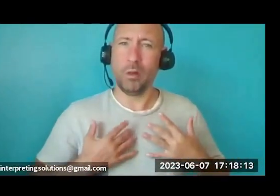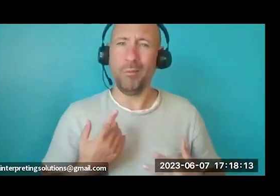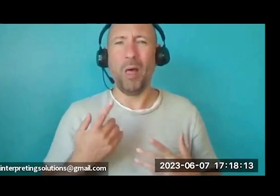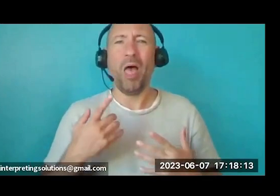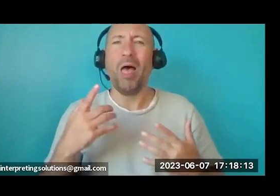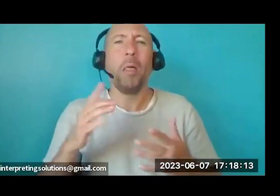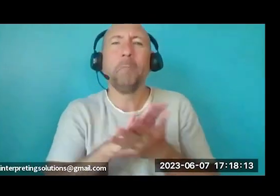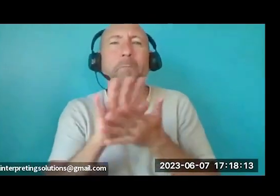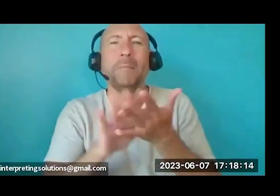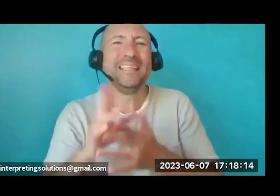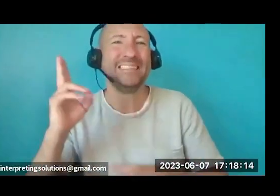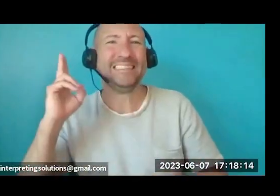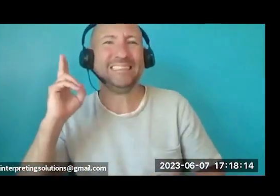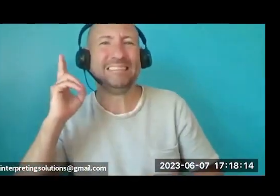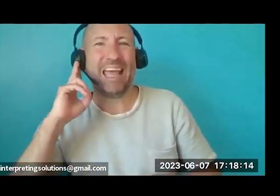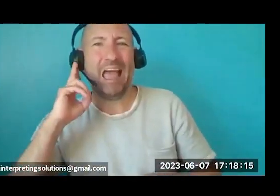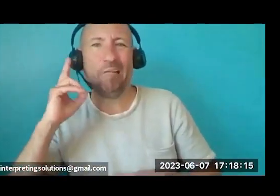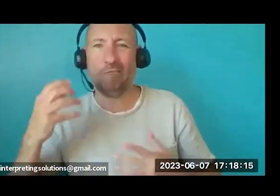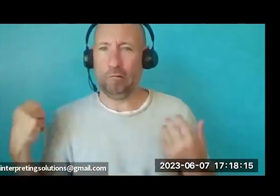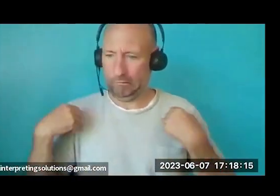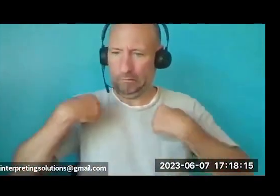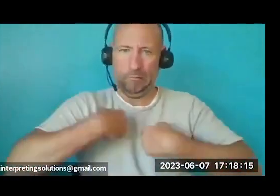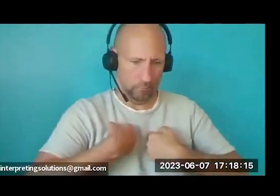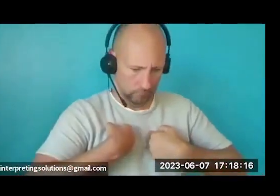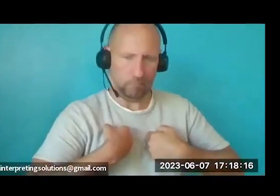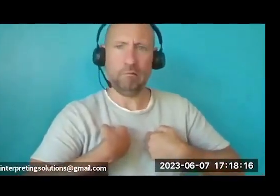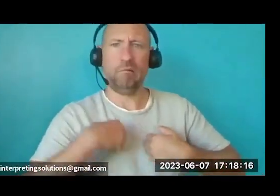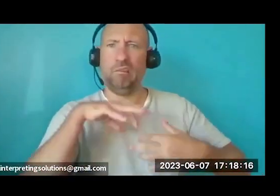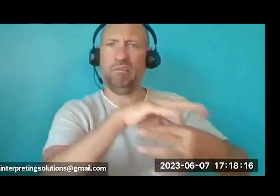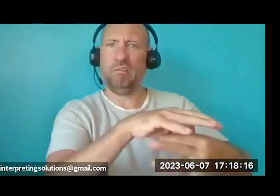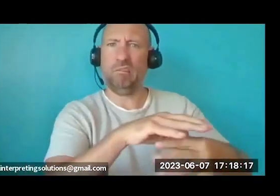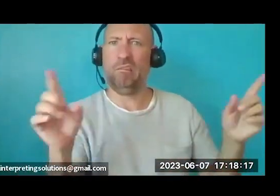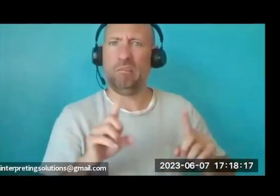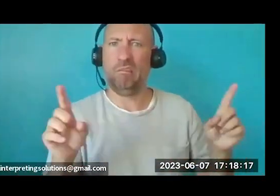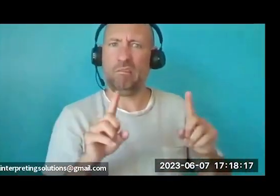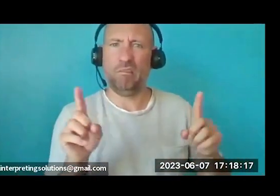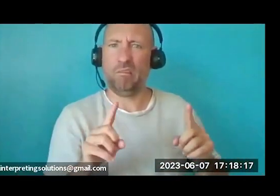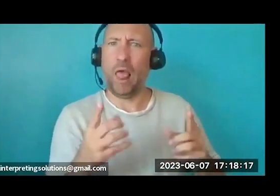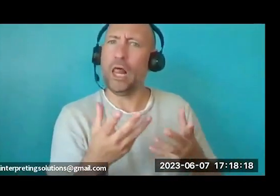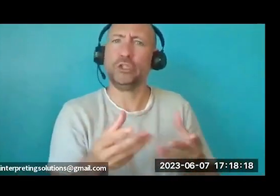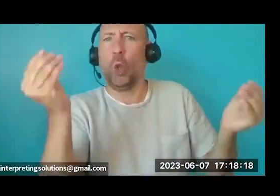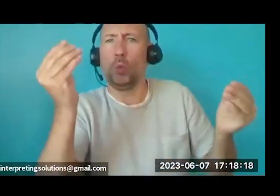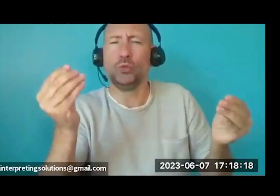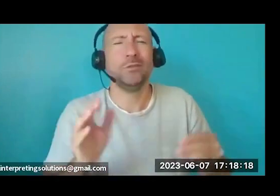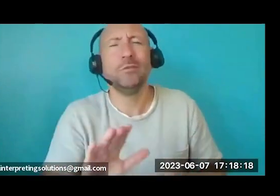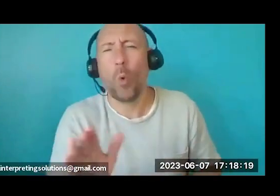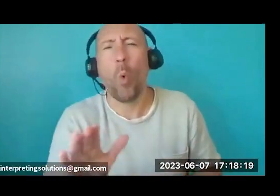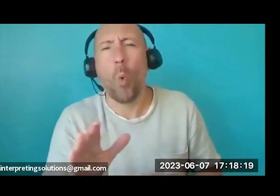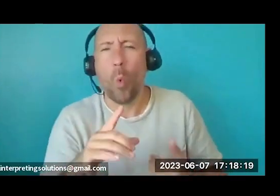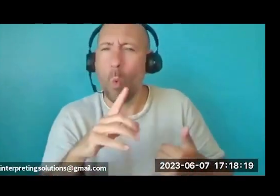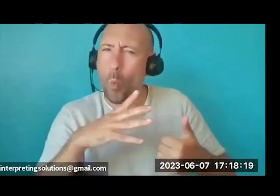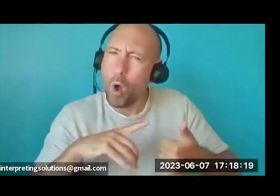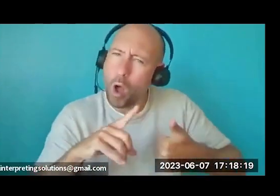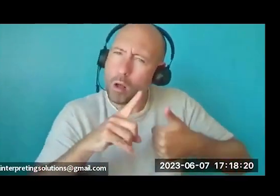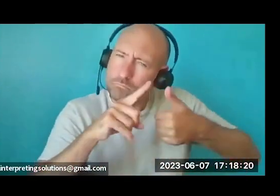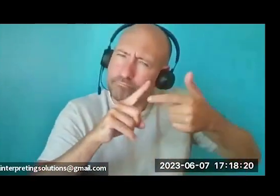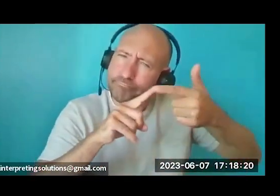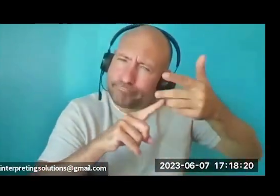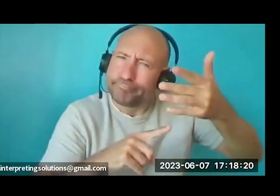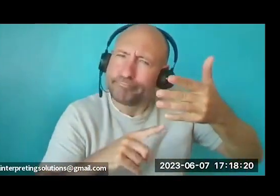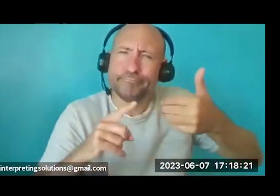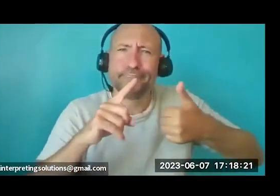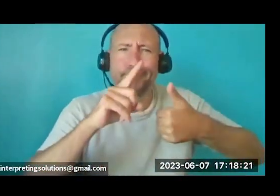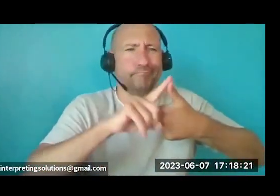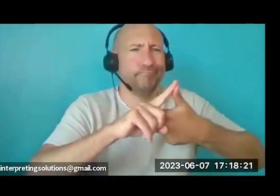them the entire success of the performance or consider them the solution. One must always start with and from